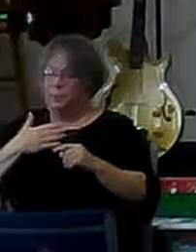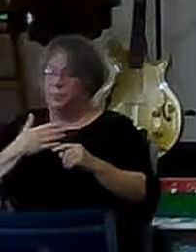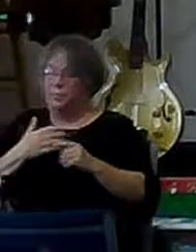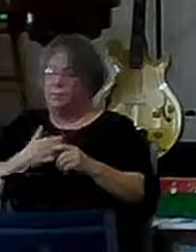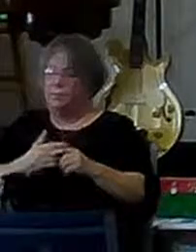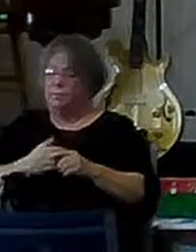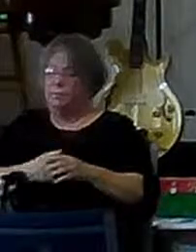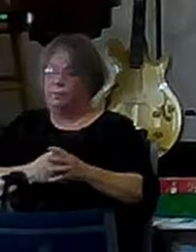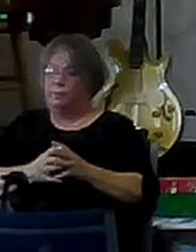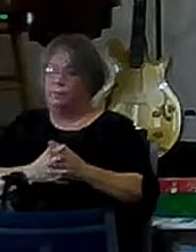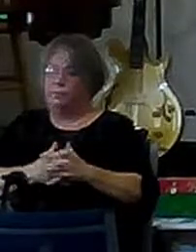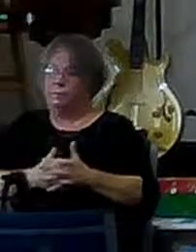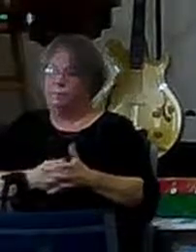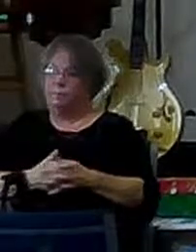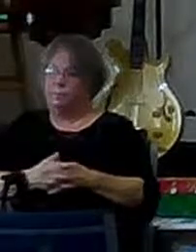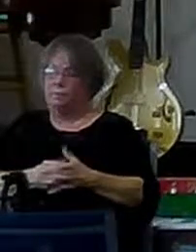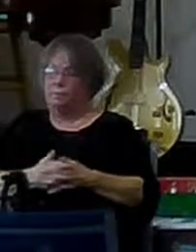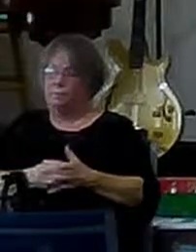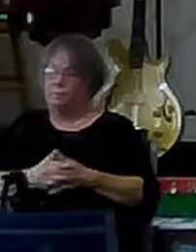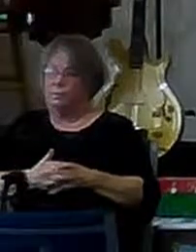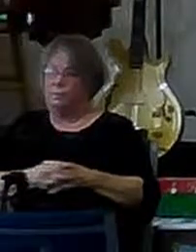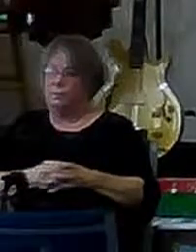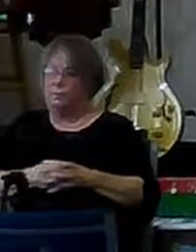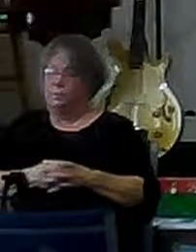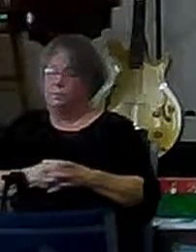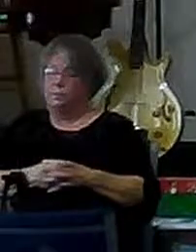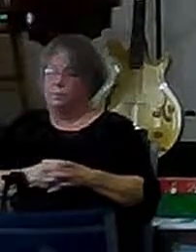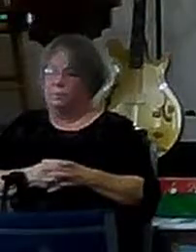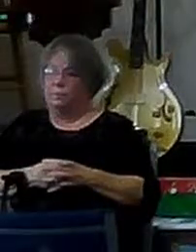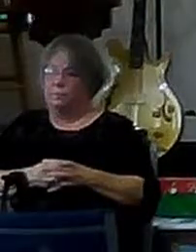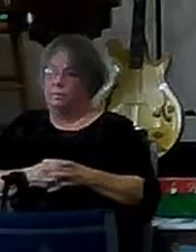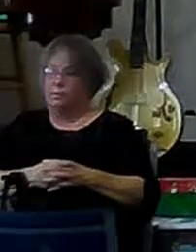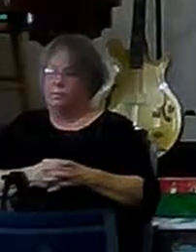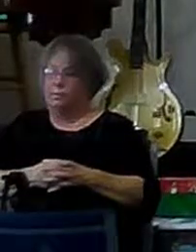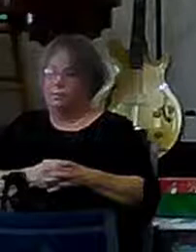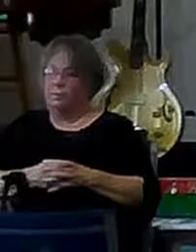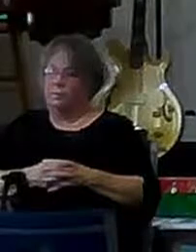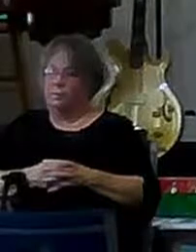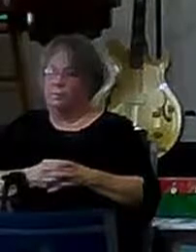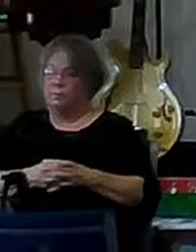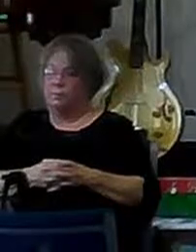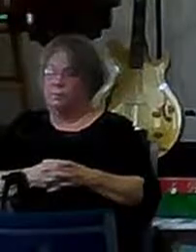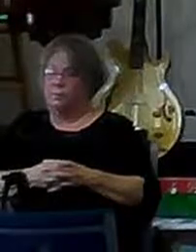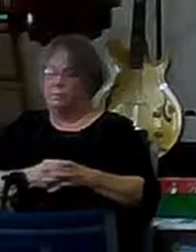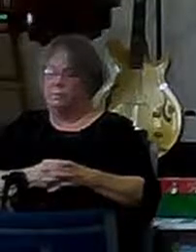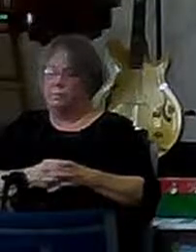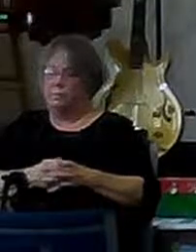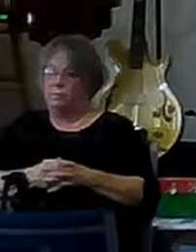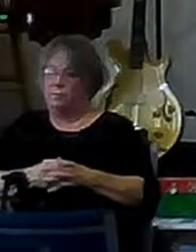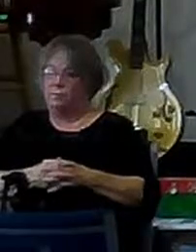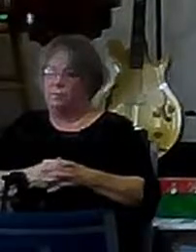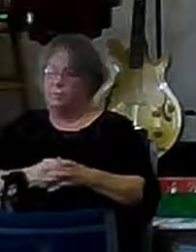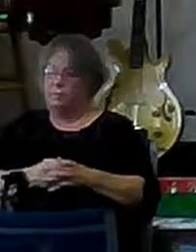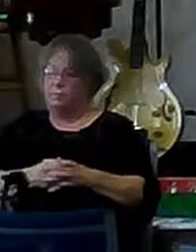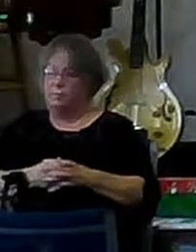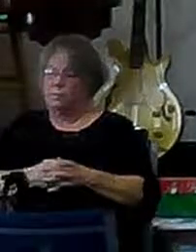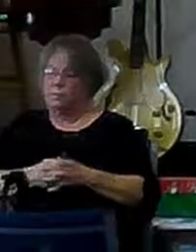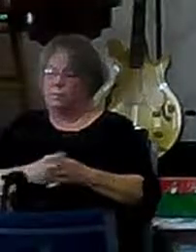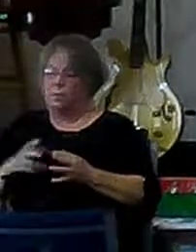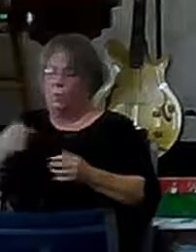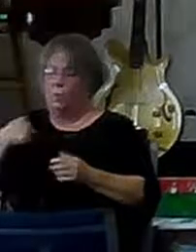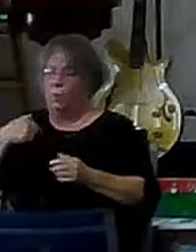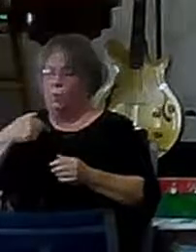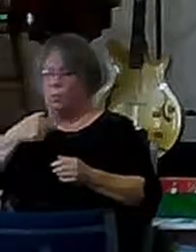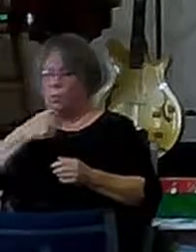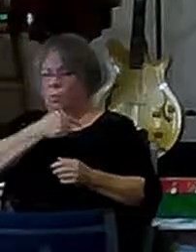call a principle of proximity. We love people, we love those who are closest